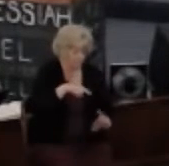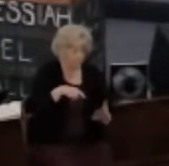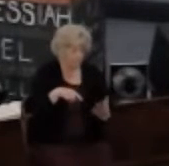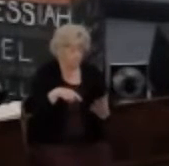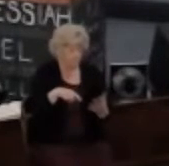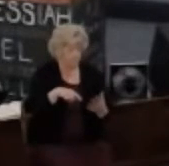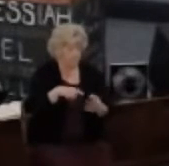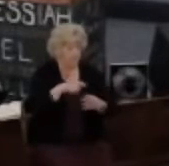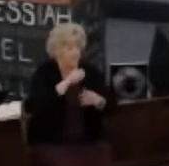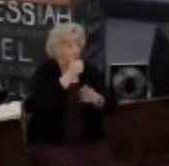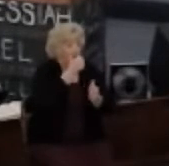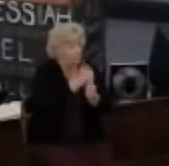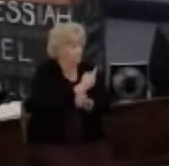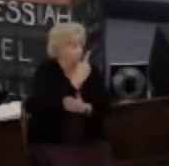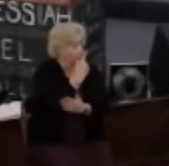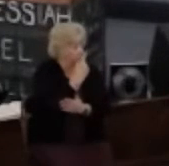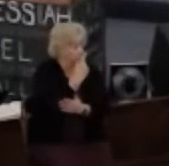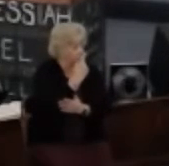They're everybody,